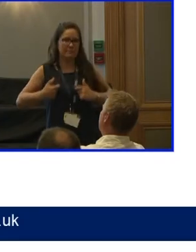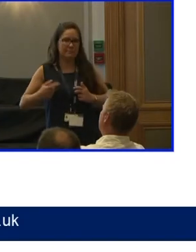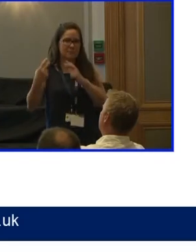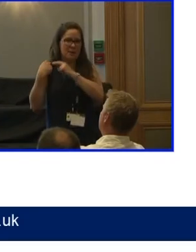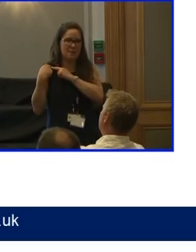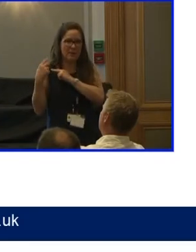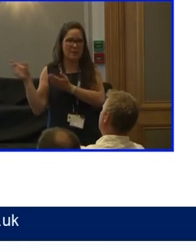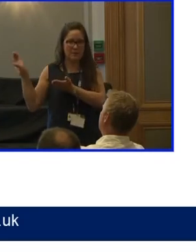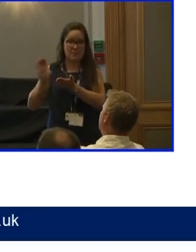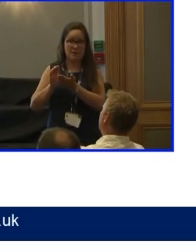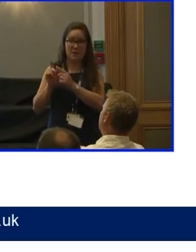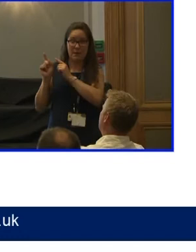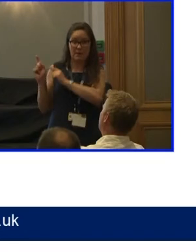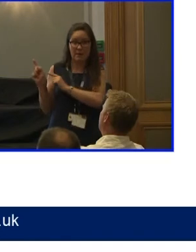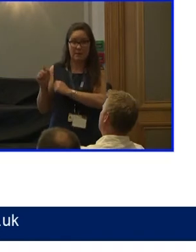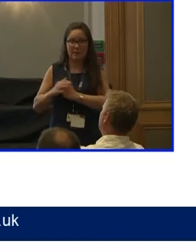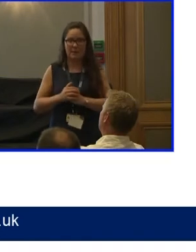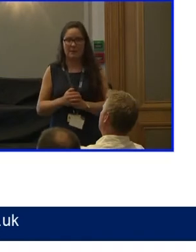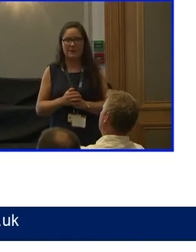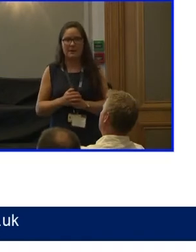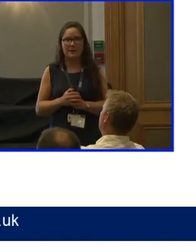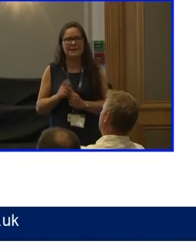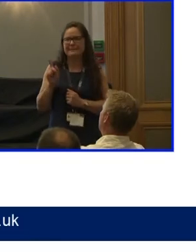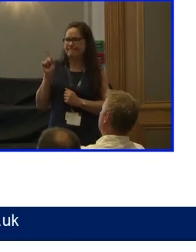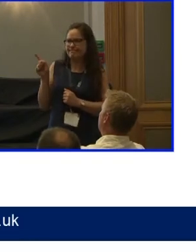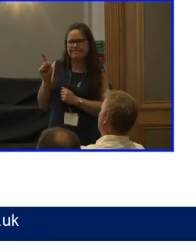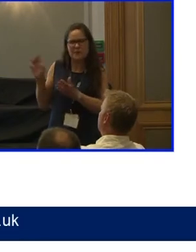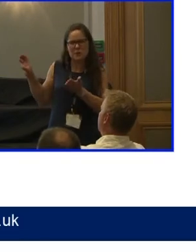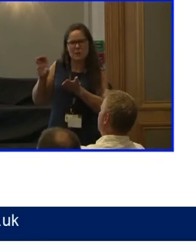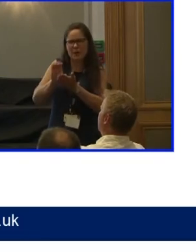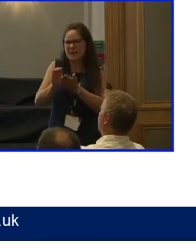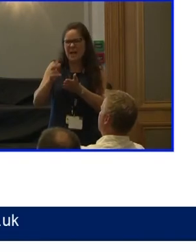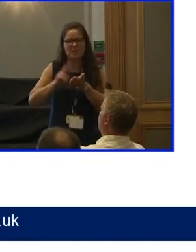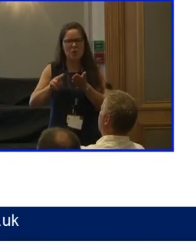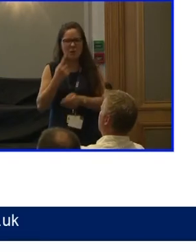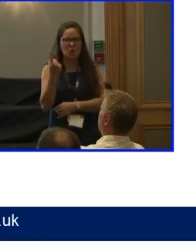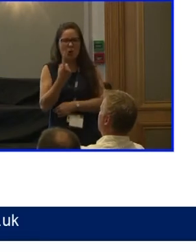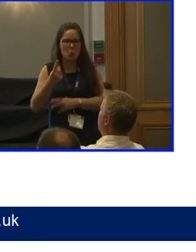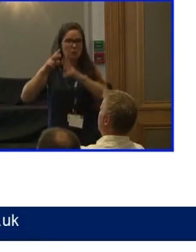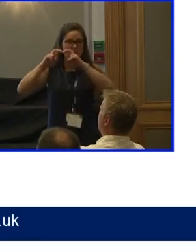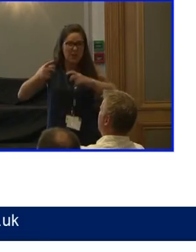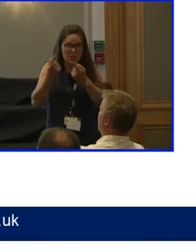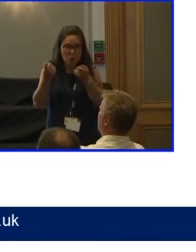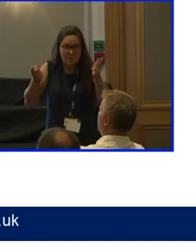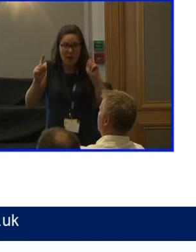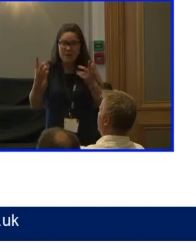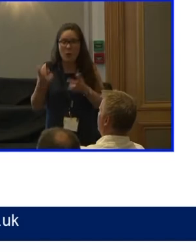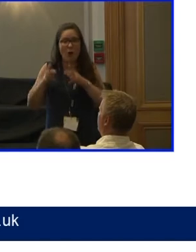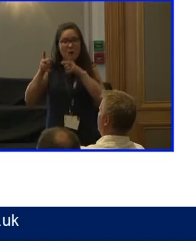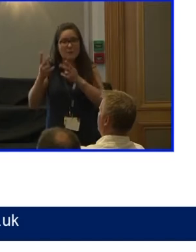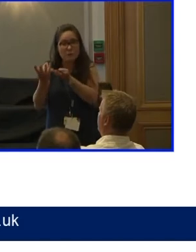insurance. And usually the sponsor tends to be either a research institution, and that may be a university or commercial organization, or a hospital